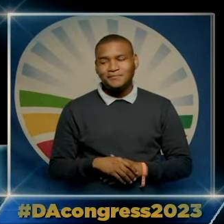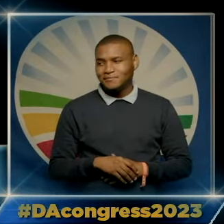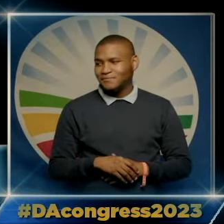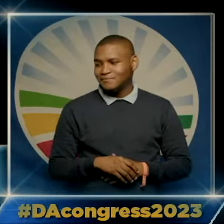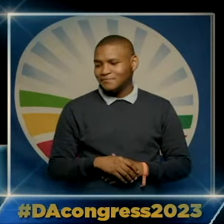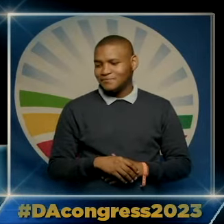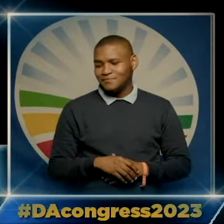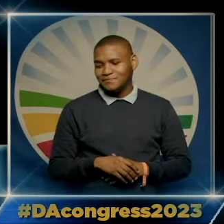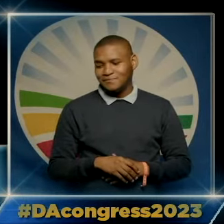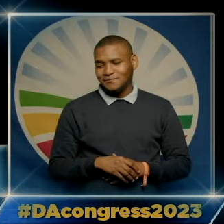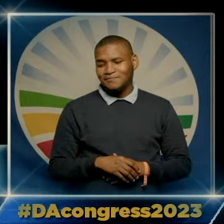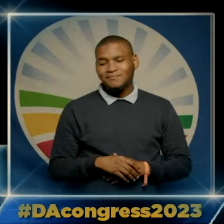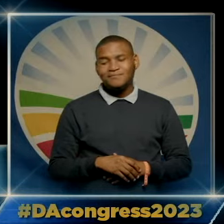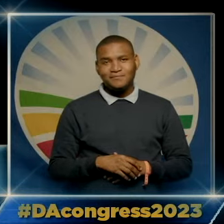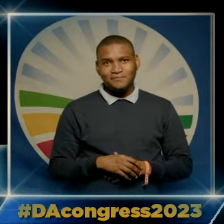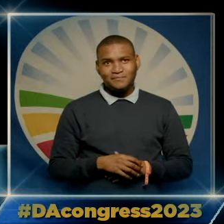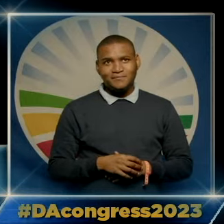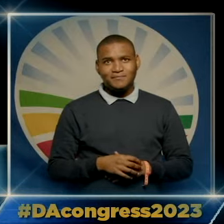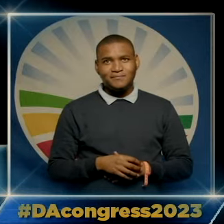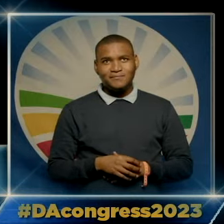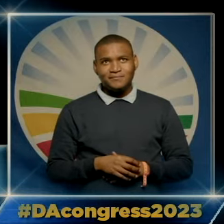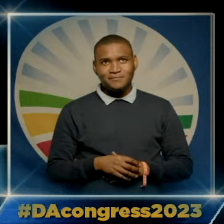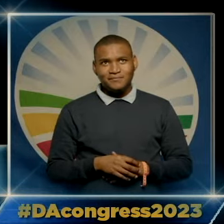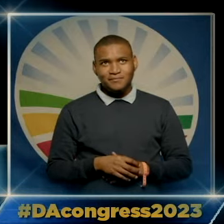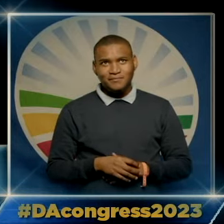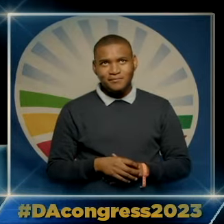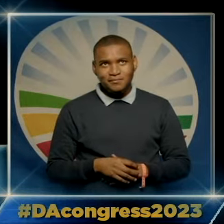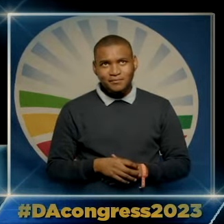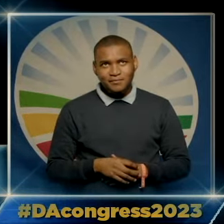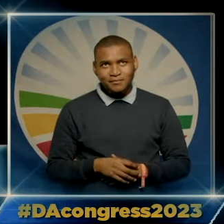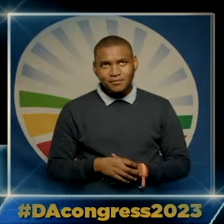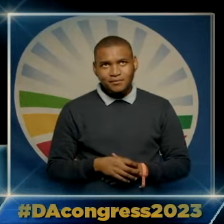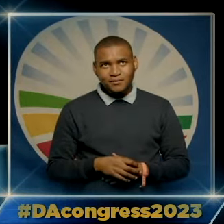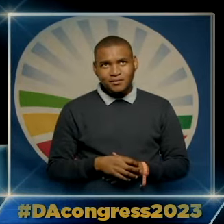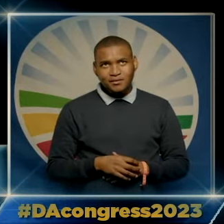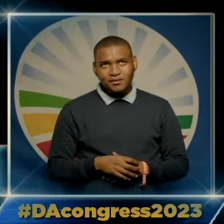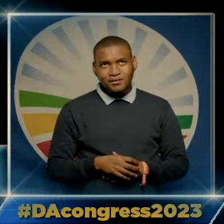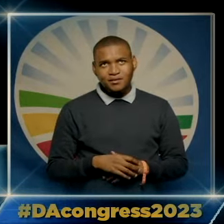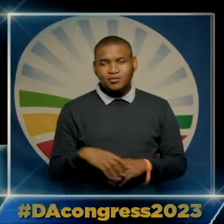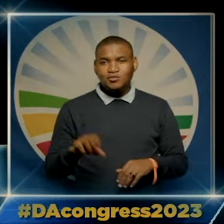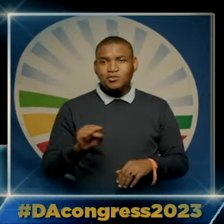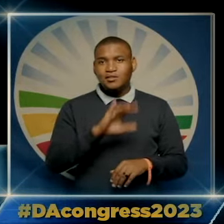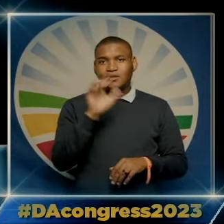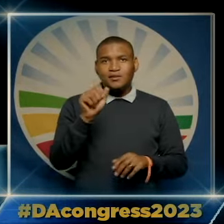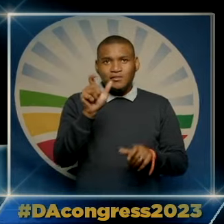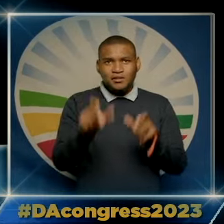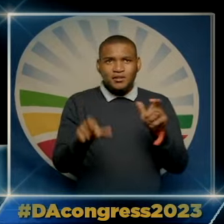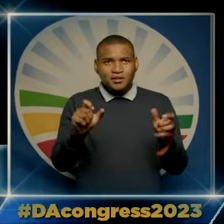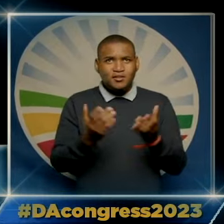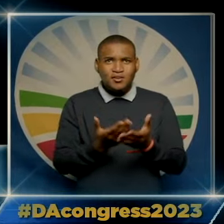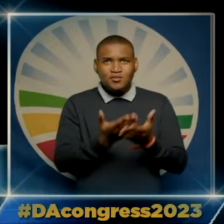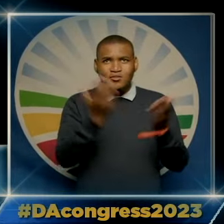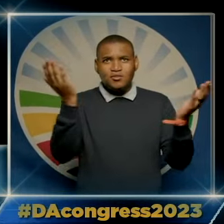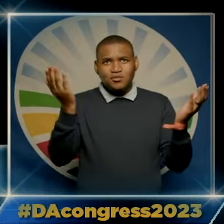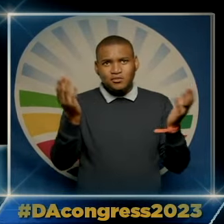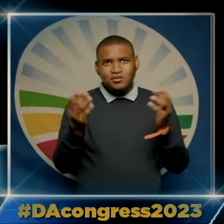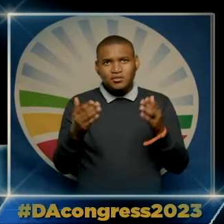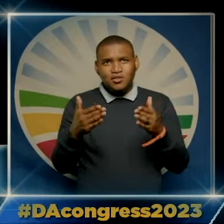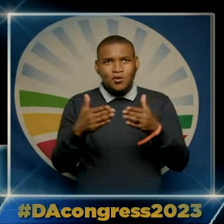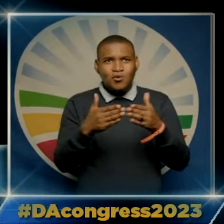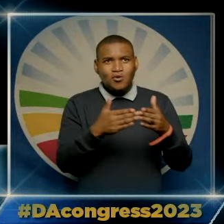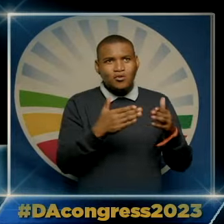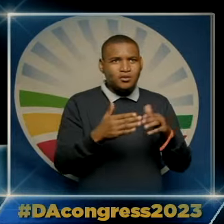And what is also exciting is the fact that South Africans across every corner of every province and the